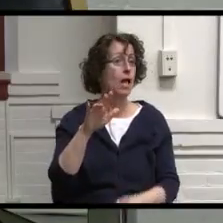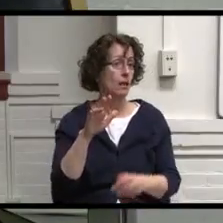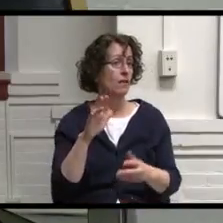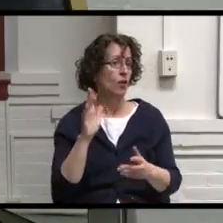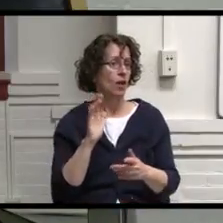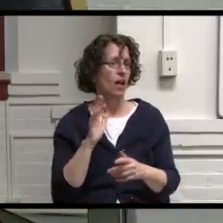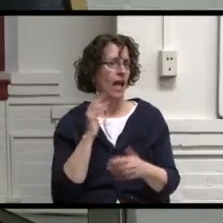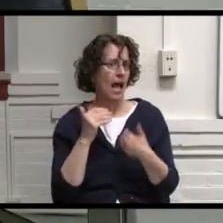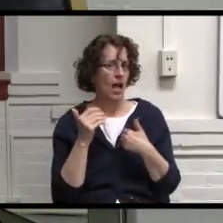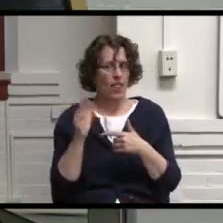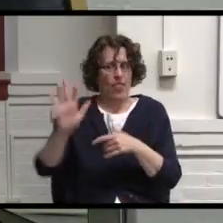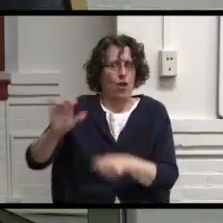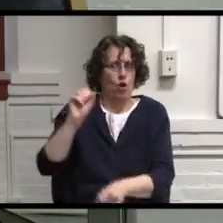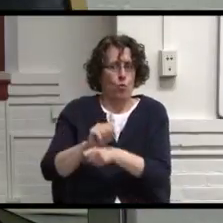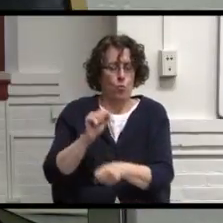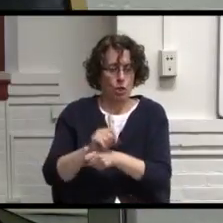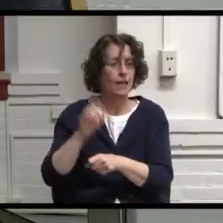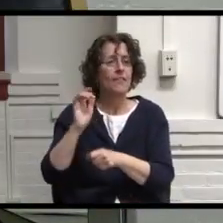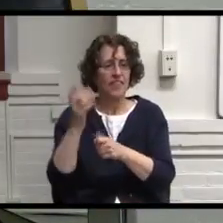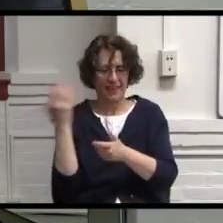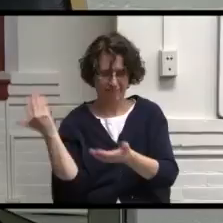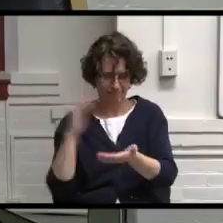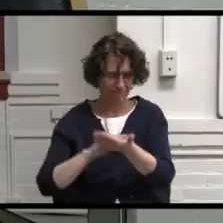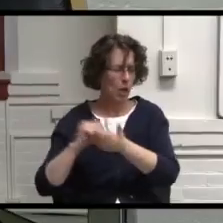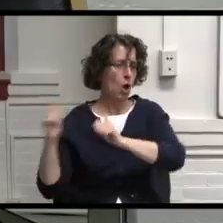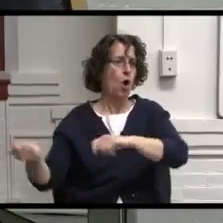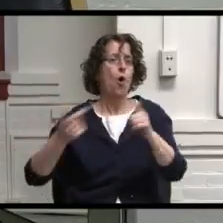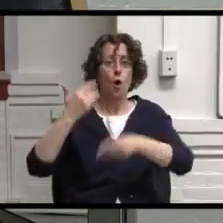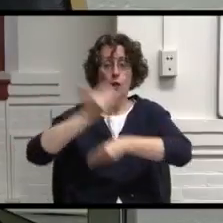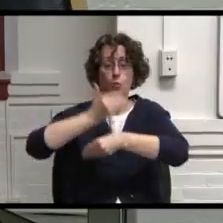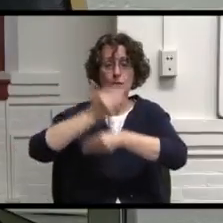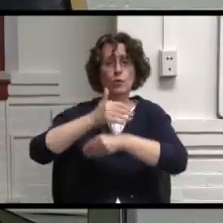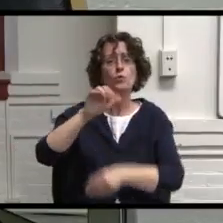and recaulked all the windows. That was done